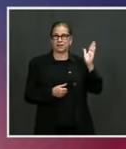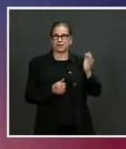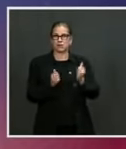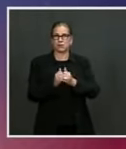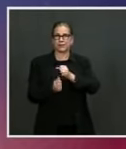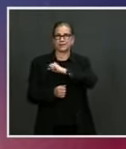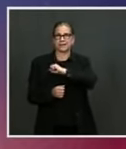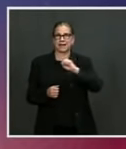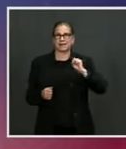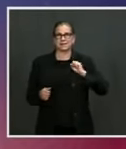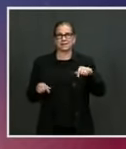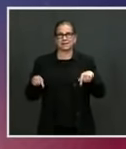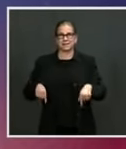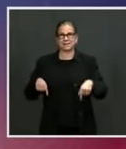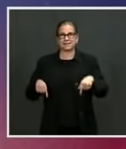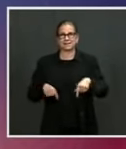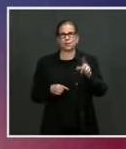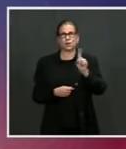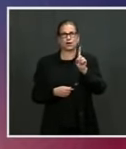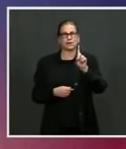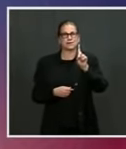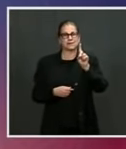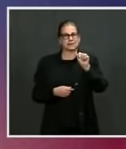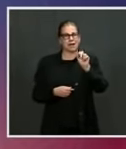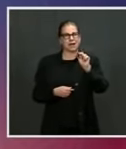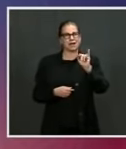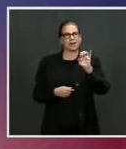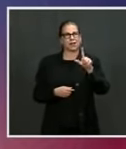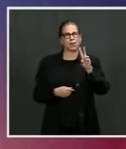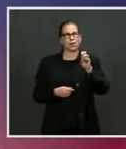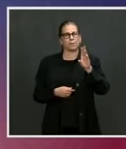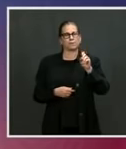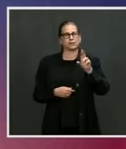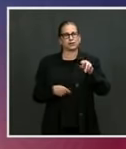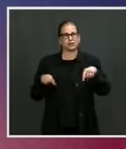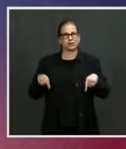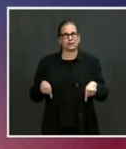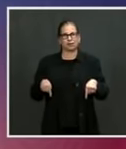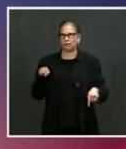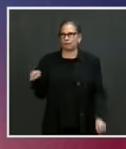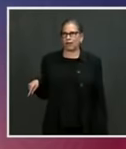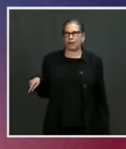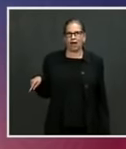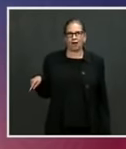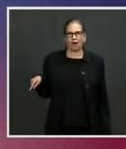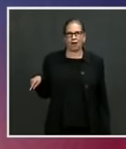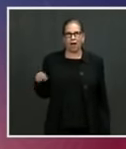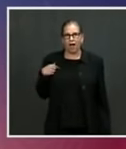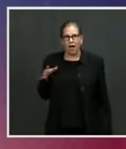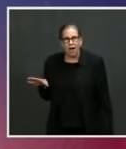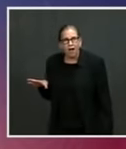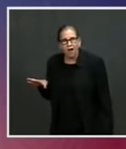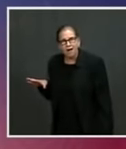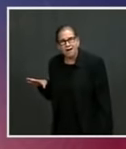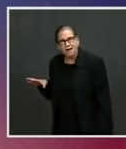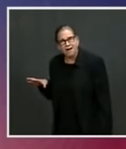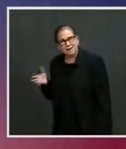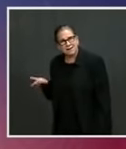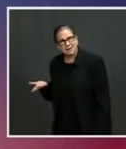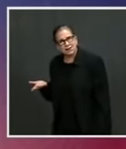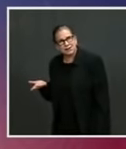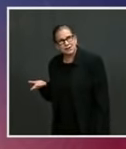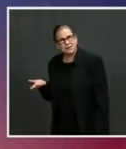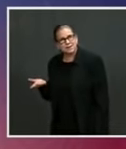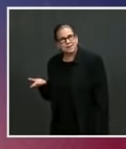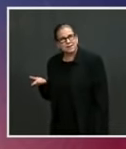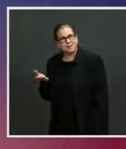desk was next to mine. And I was struck by the weight of history, as corny as it sounds, by the